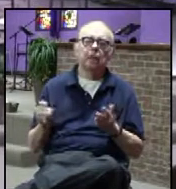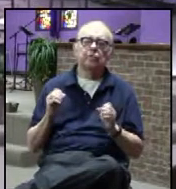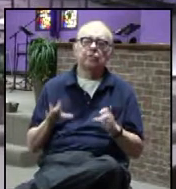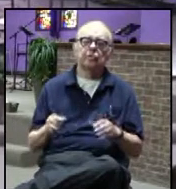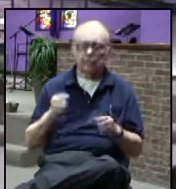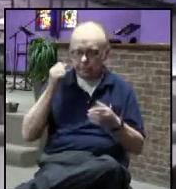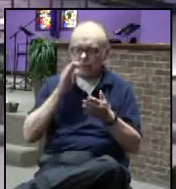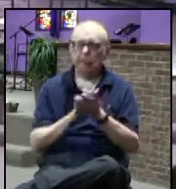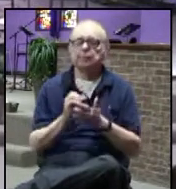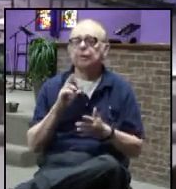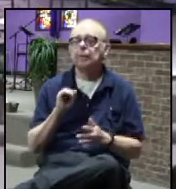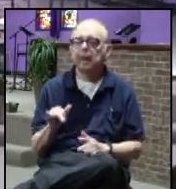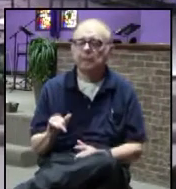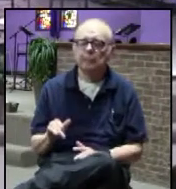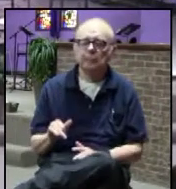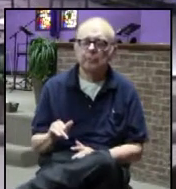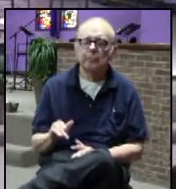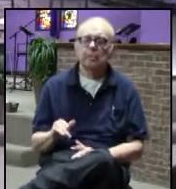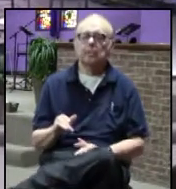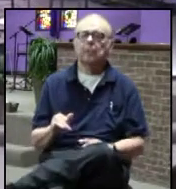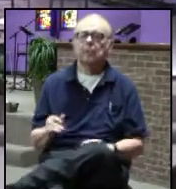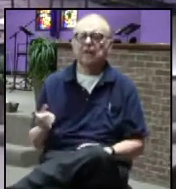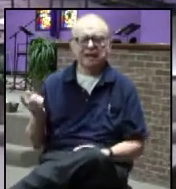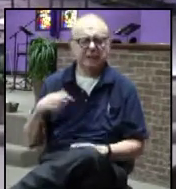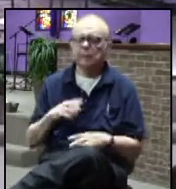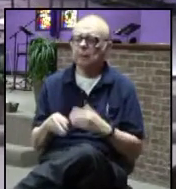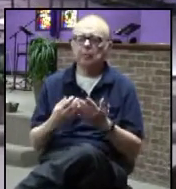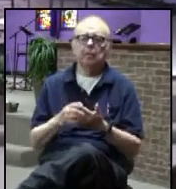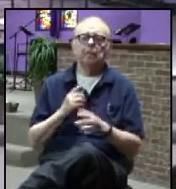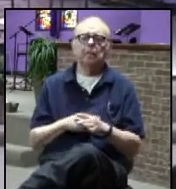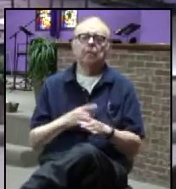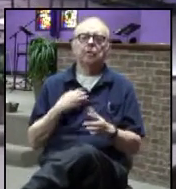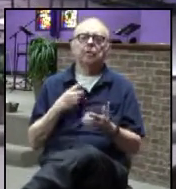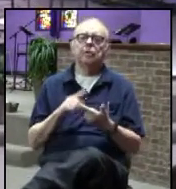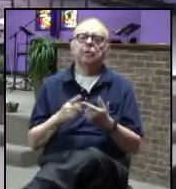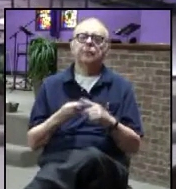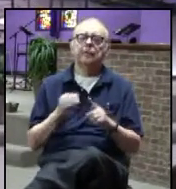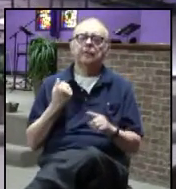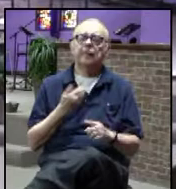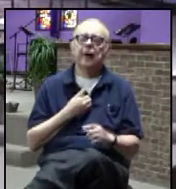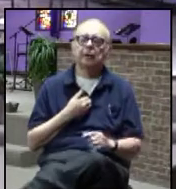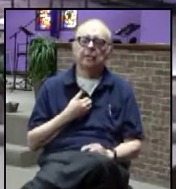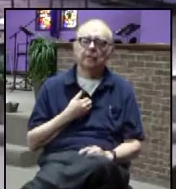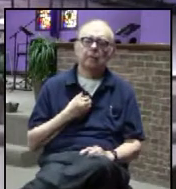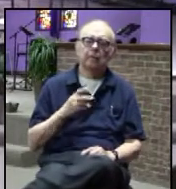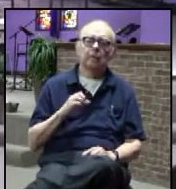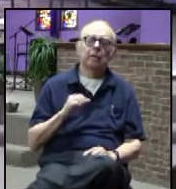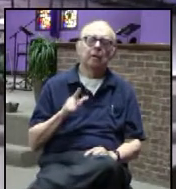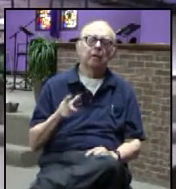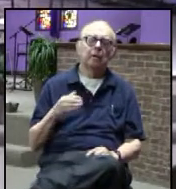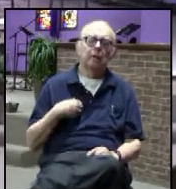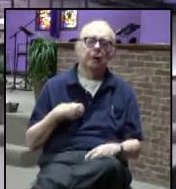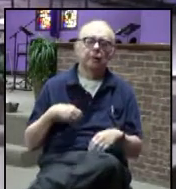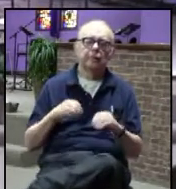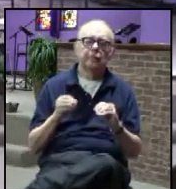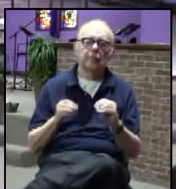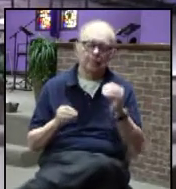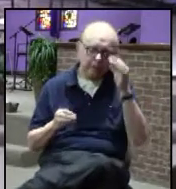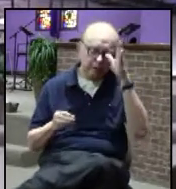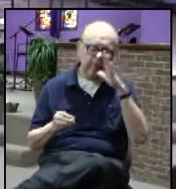Ray, that would come around here all the time. Real good friend of ours. Carla had sold